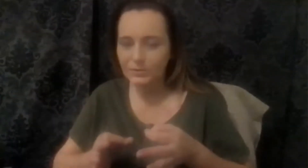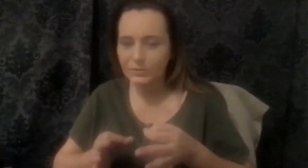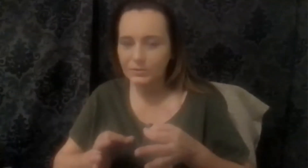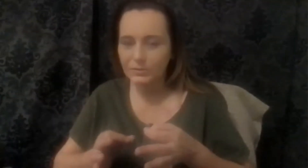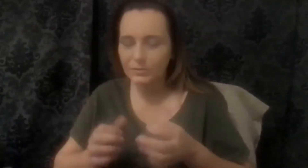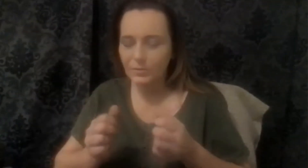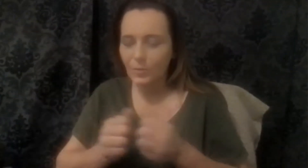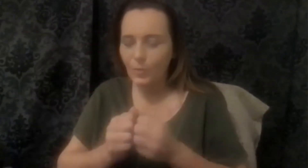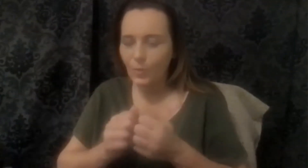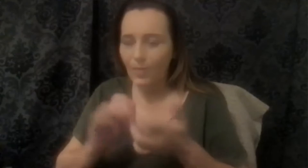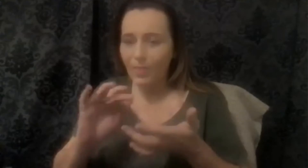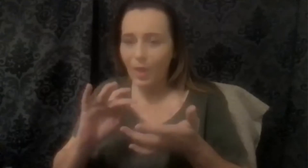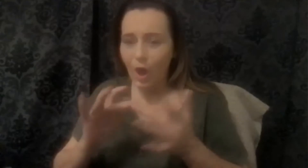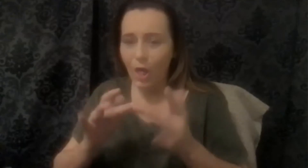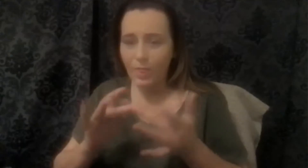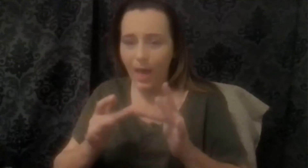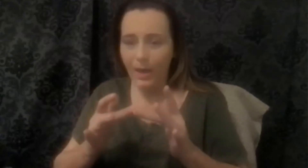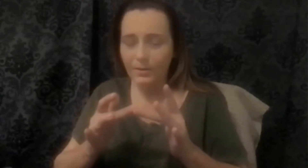online